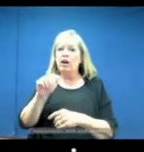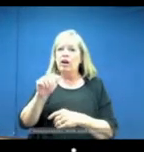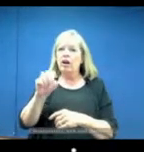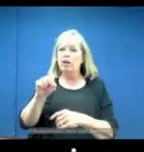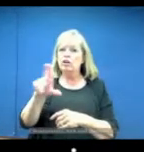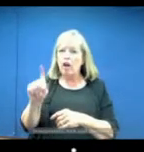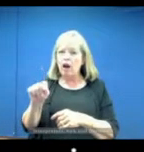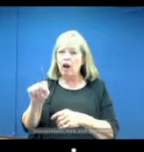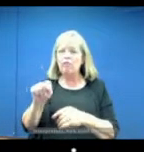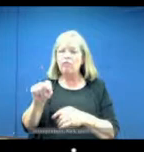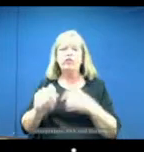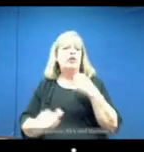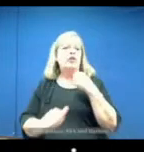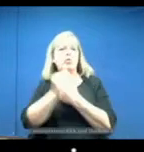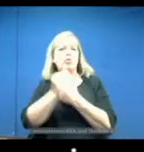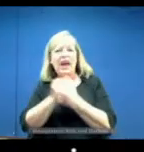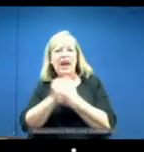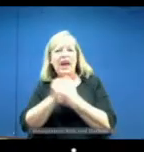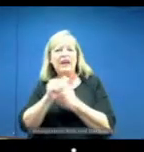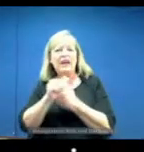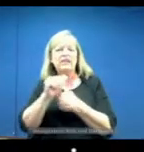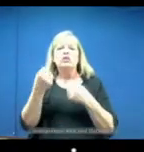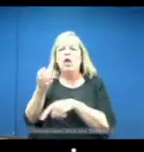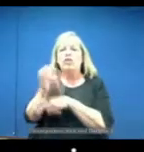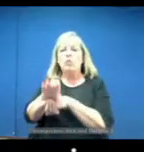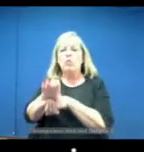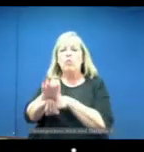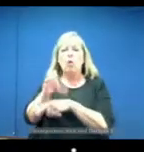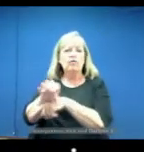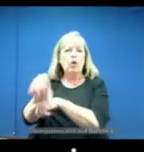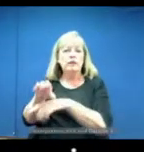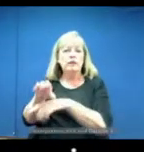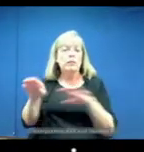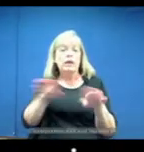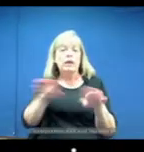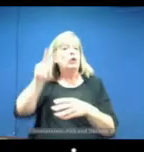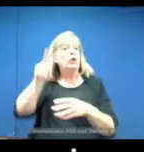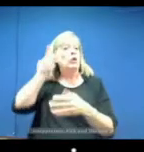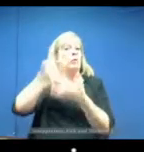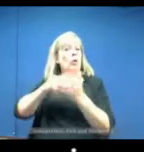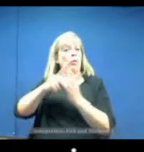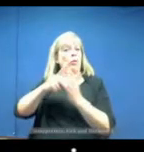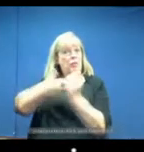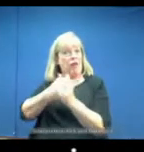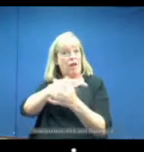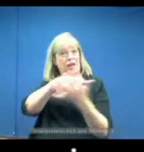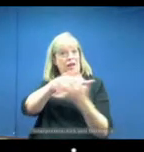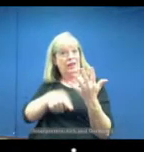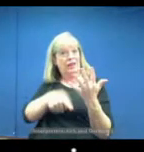behaviors, primarily used to maintain control over the other person.